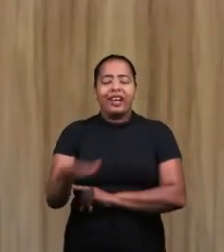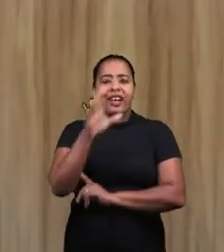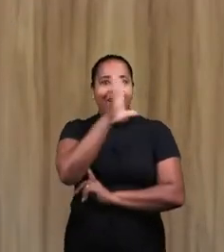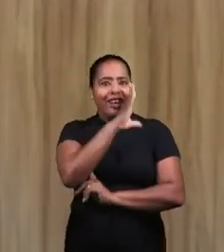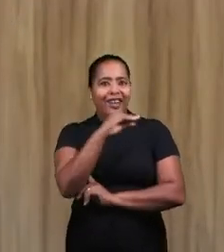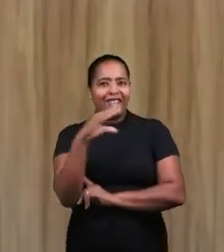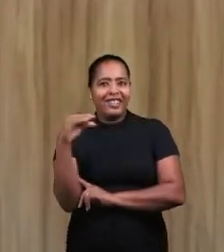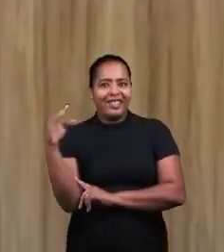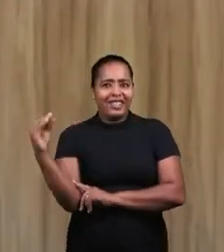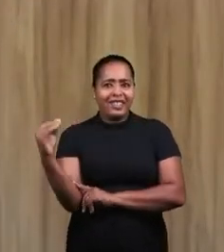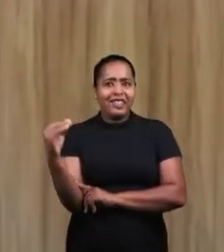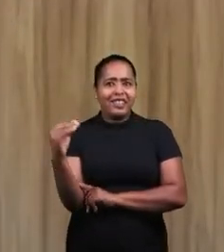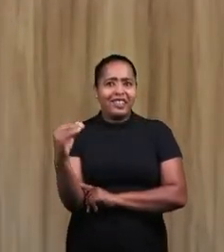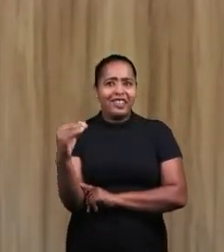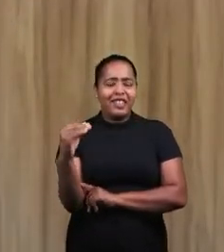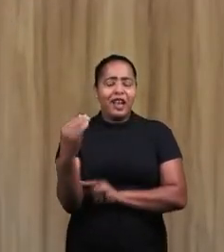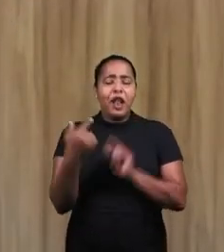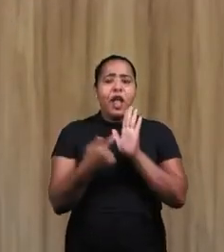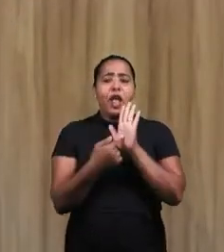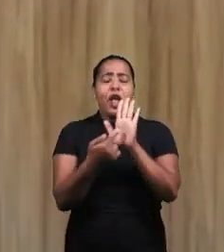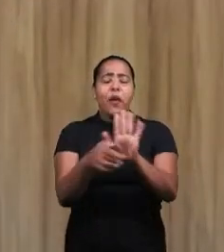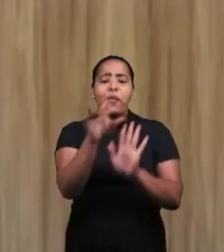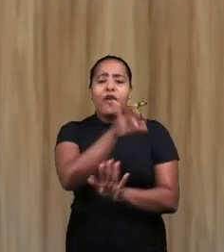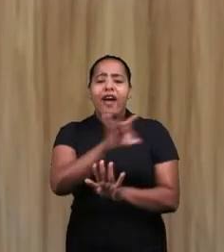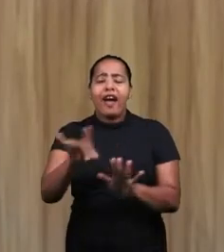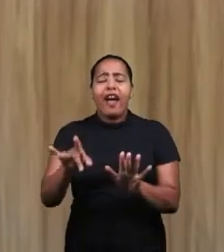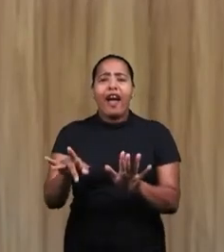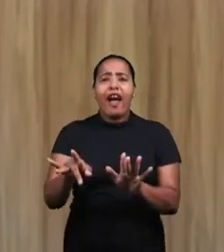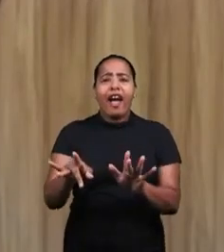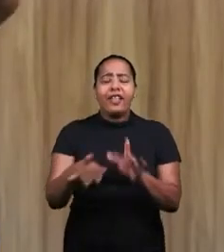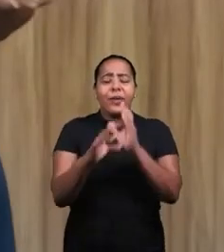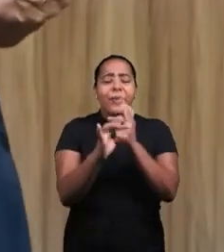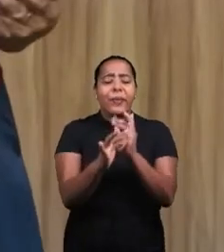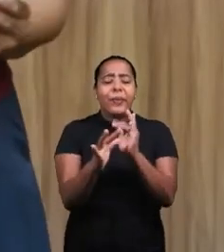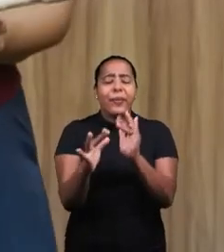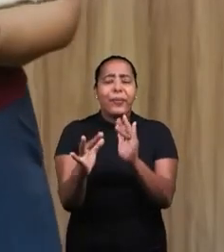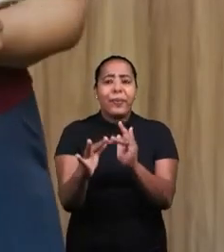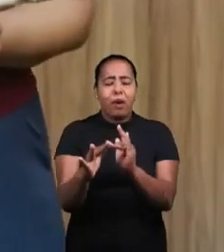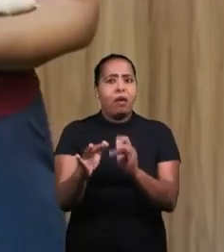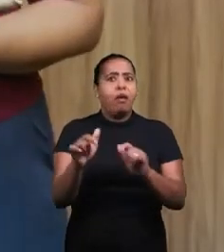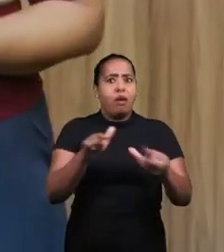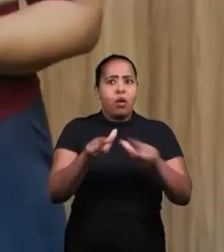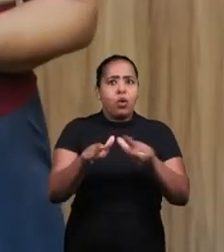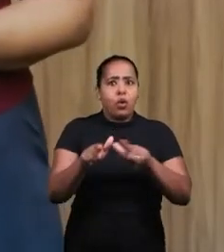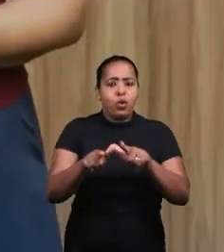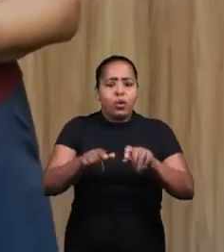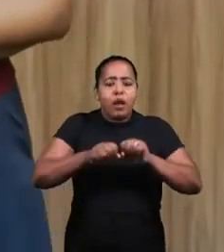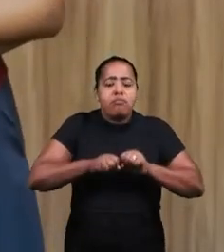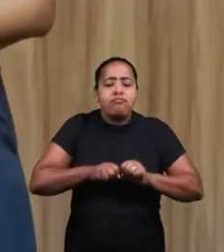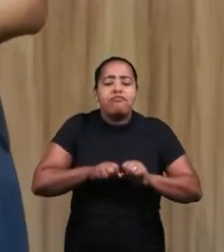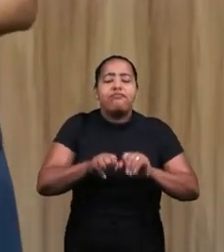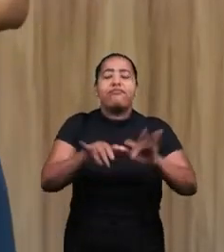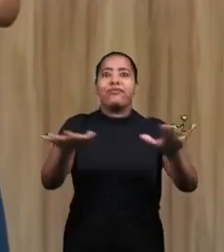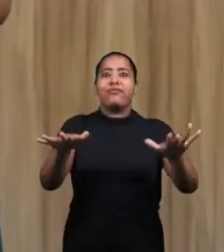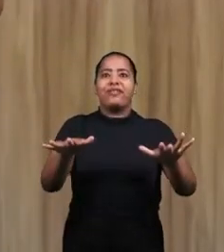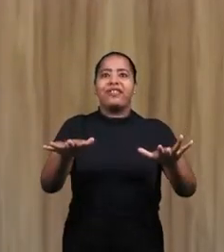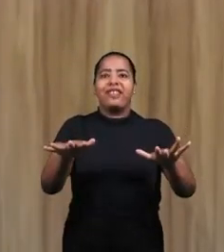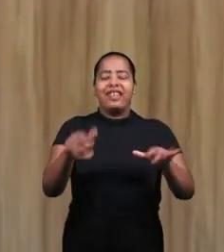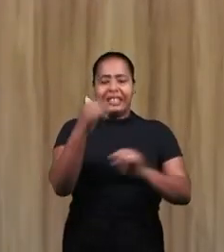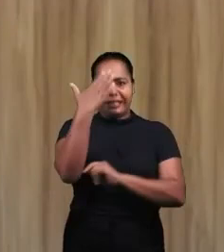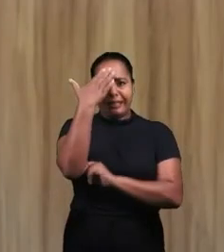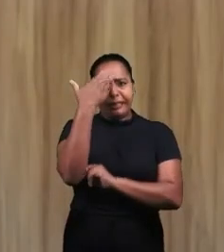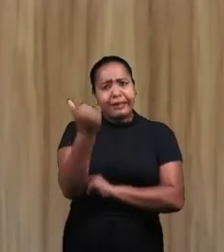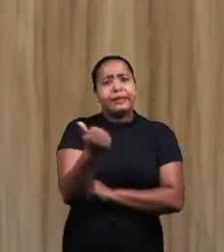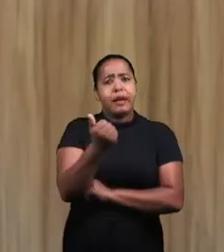adolescents playing their instruments. This work has reached many, and we know that those who have disabilities